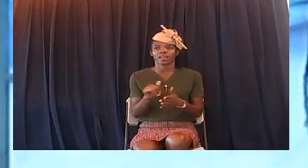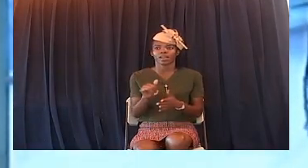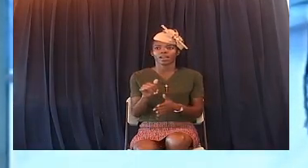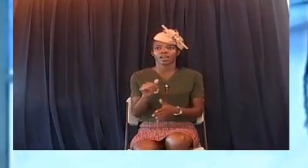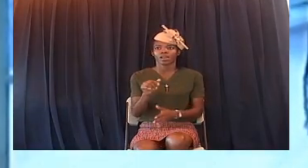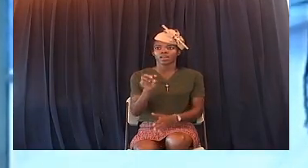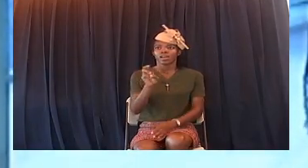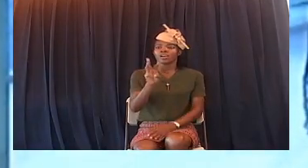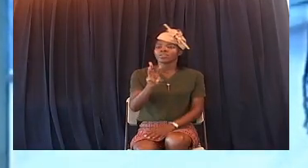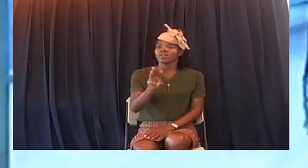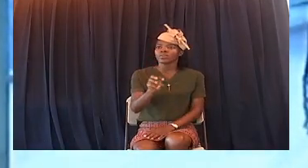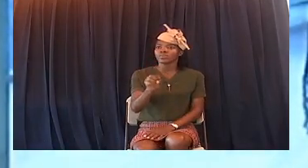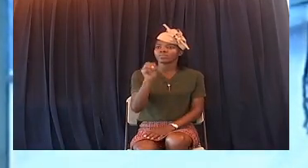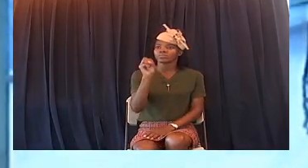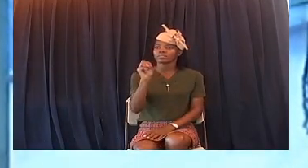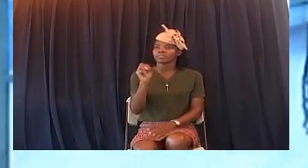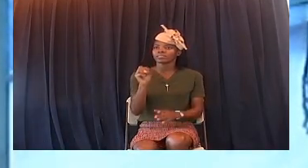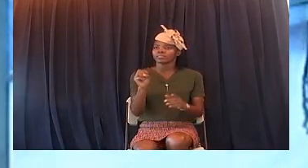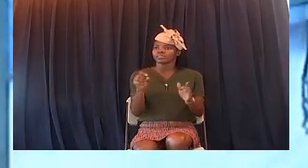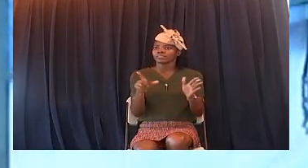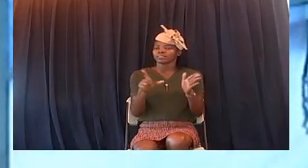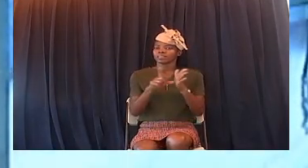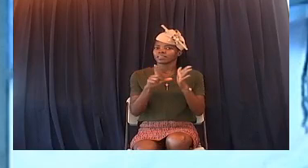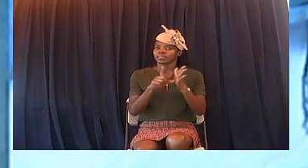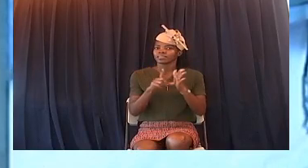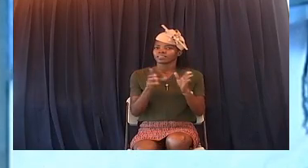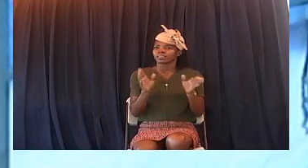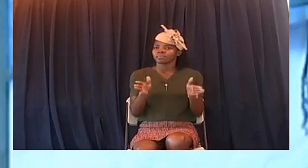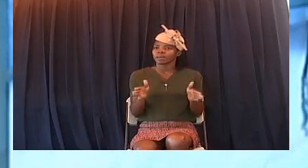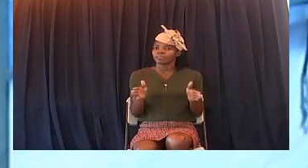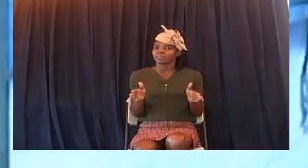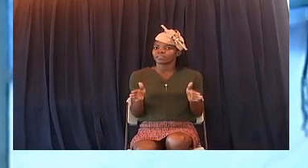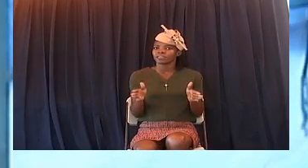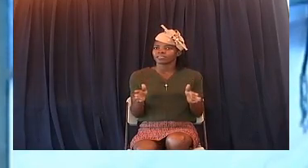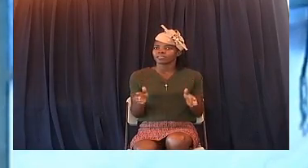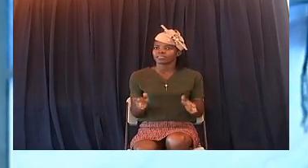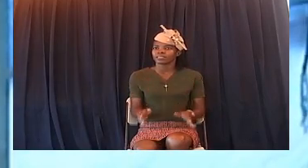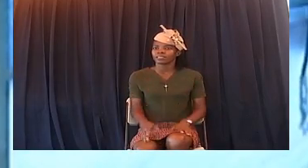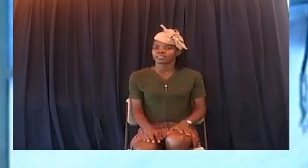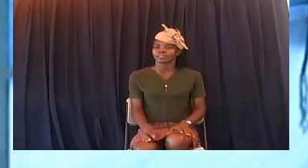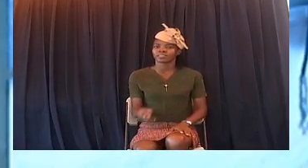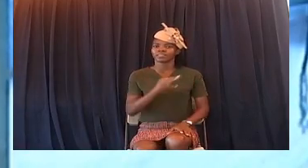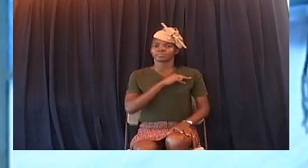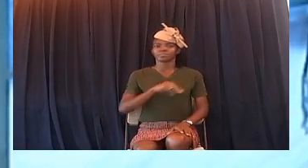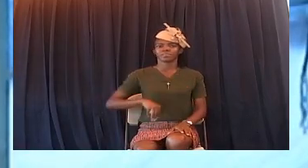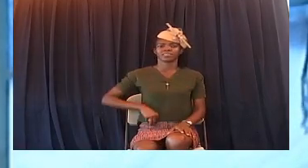question, tempting him and saying, "Master, which is